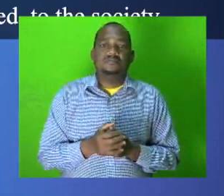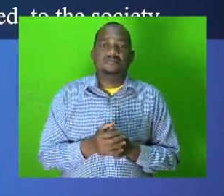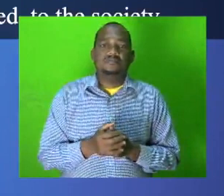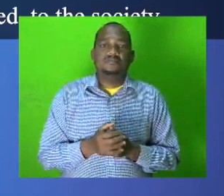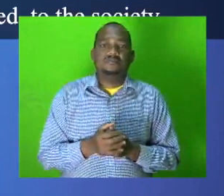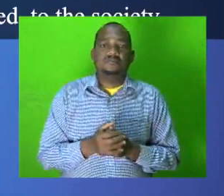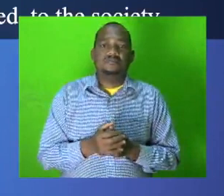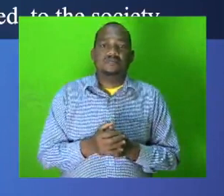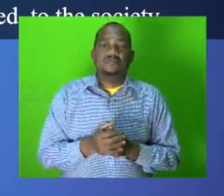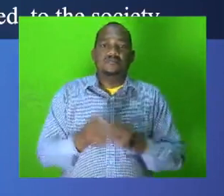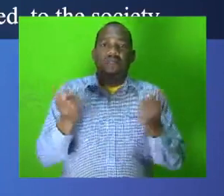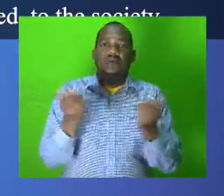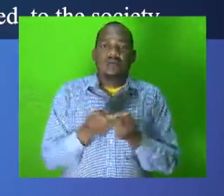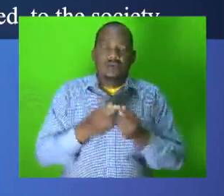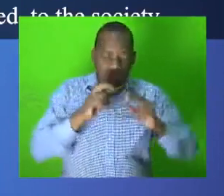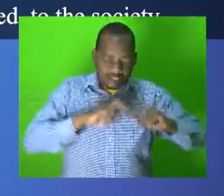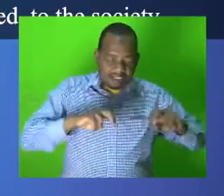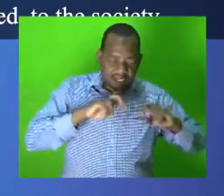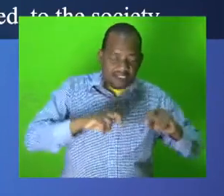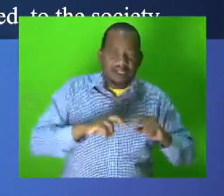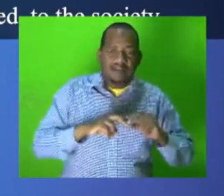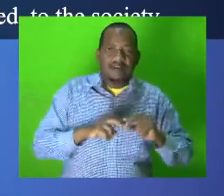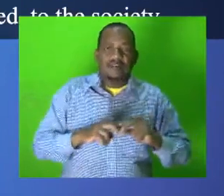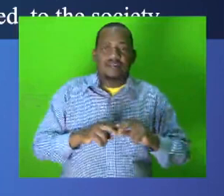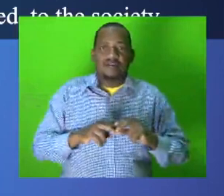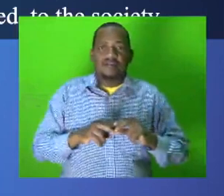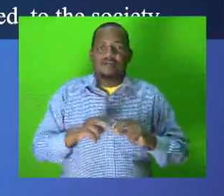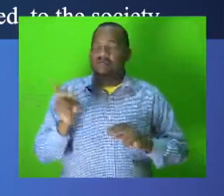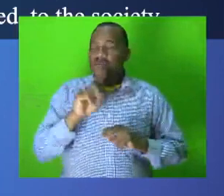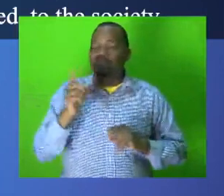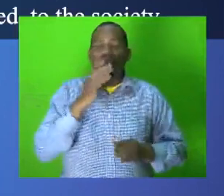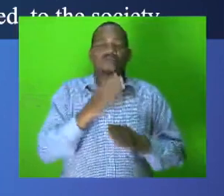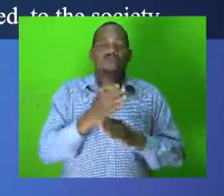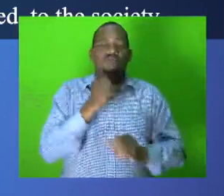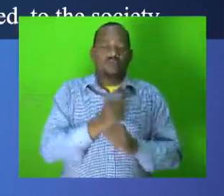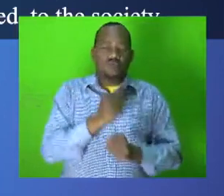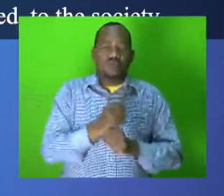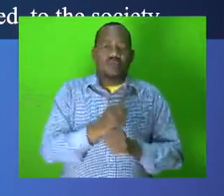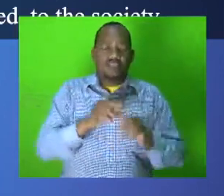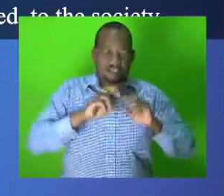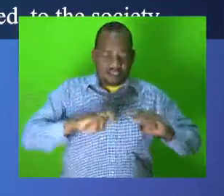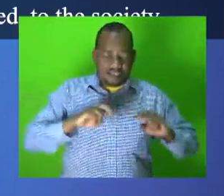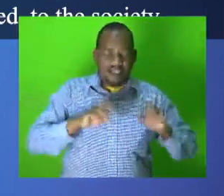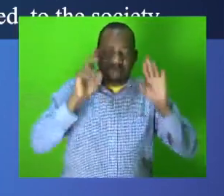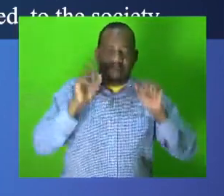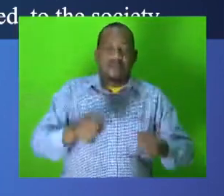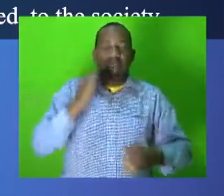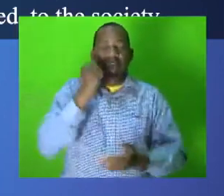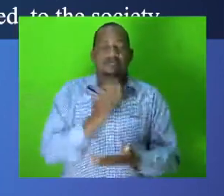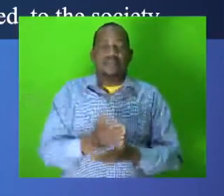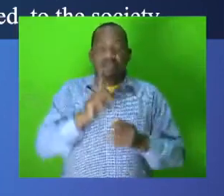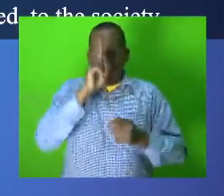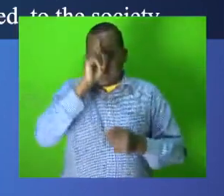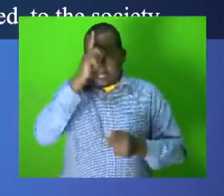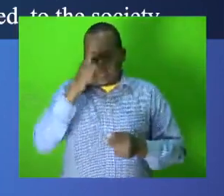on the area that is not interested to the society. Sometimes the society cannot be interested to